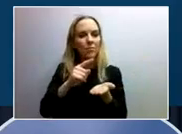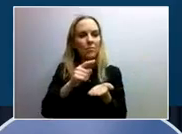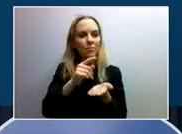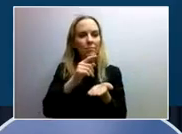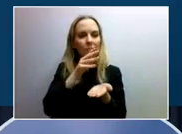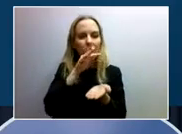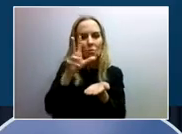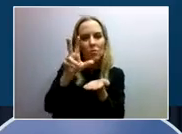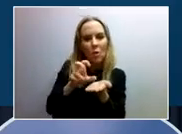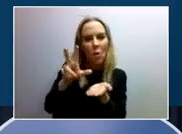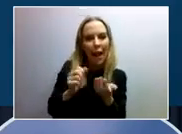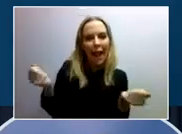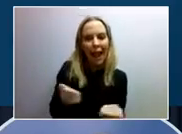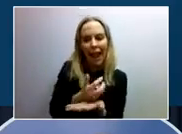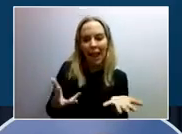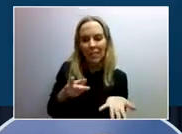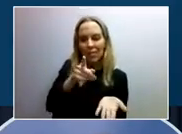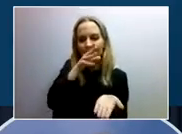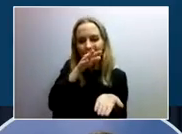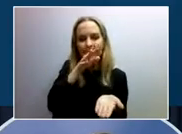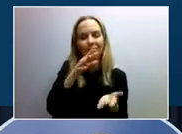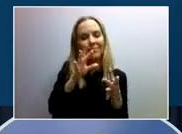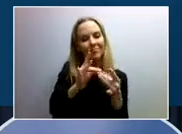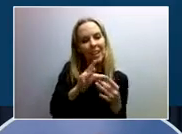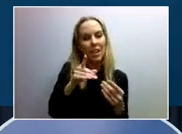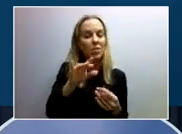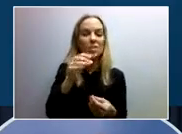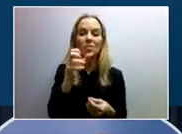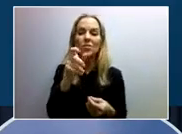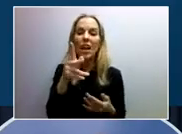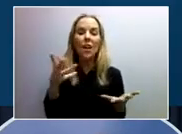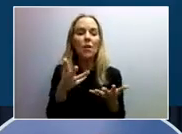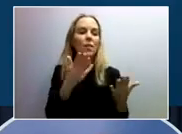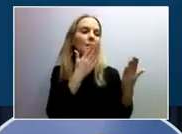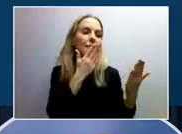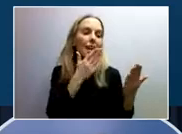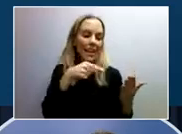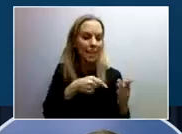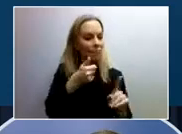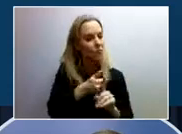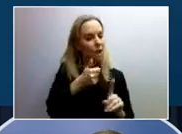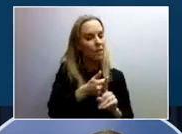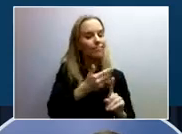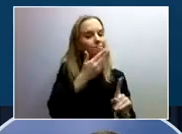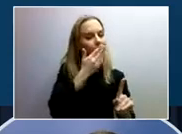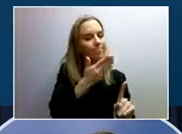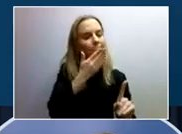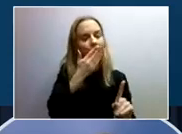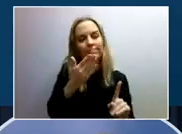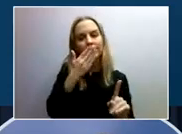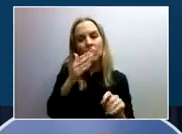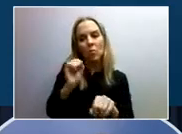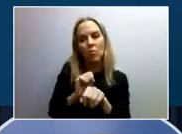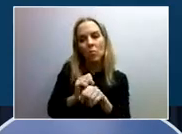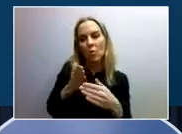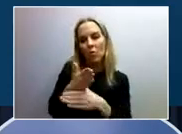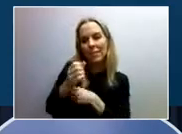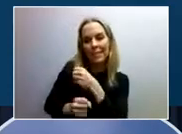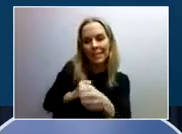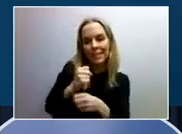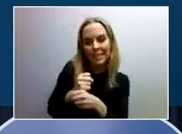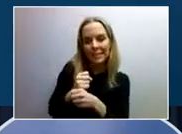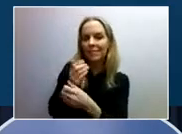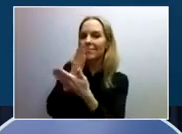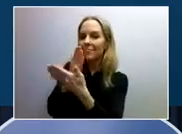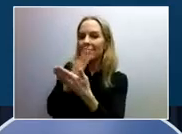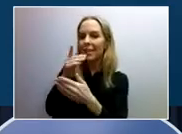say, he did just what Jack would do. He thanked all those that he worked with over the years and his colleagues at the Herald-Leader.